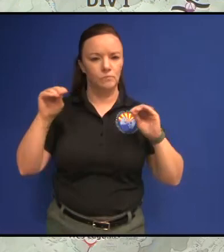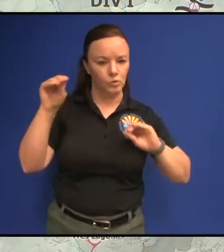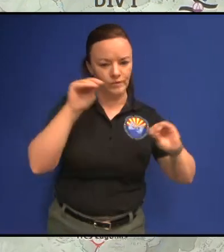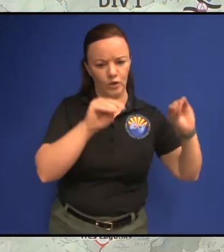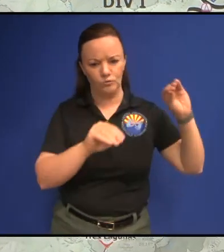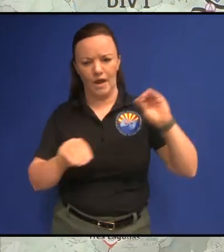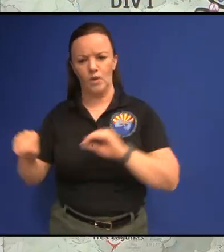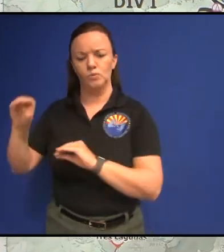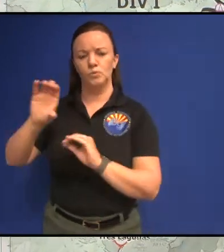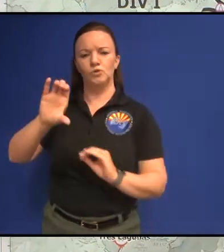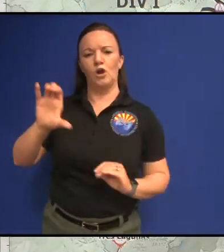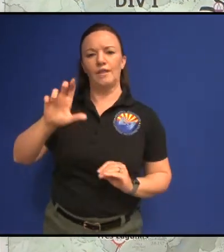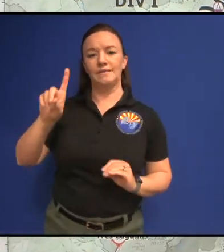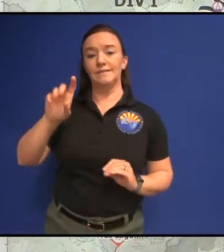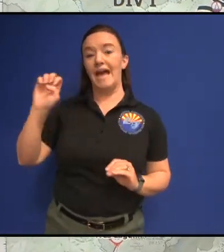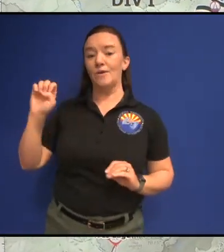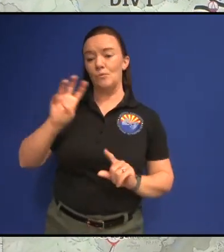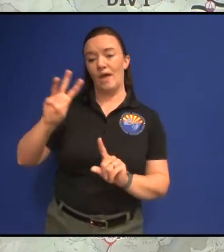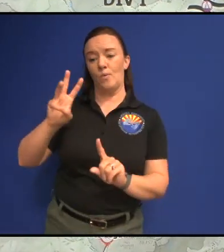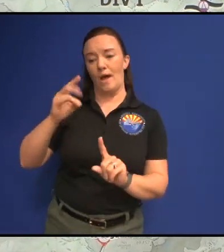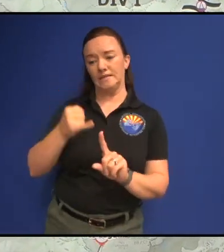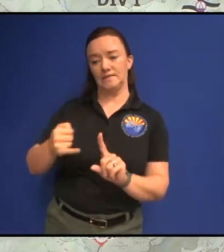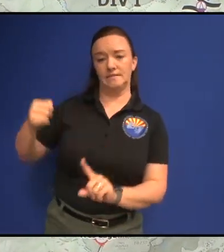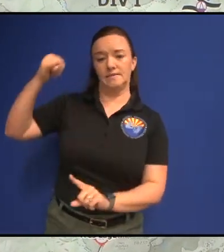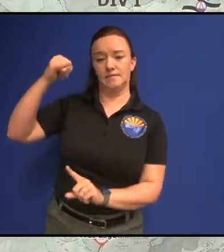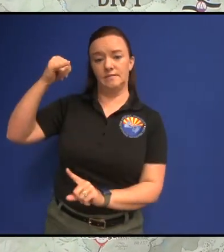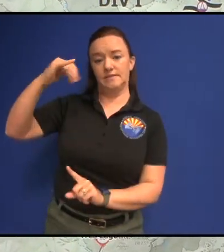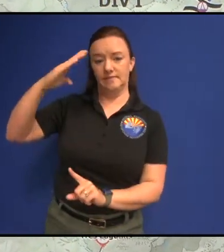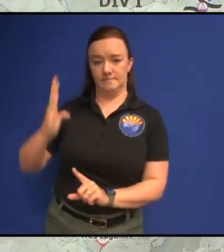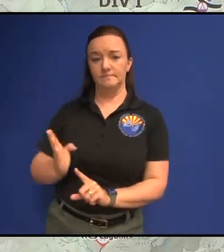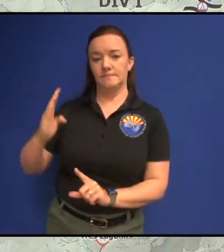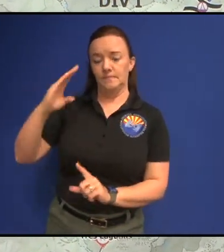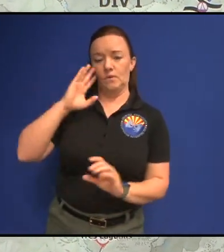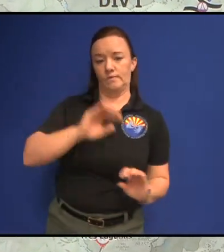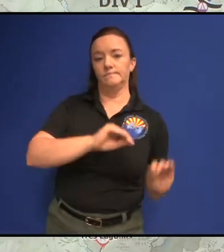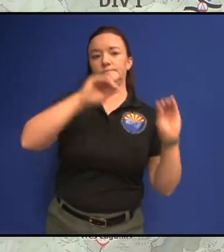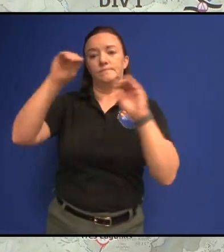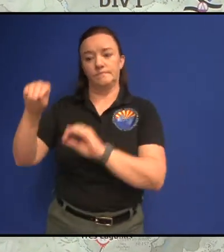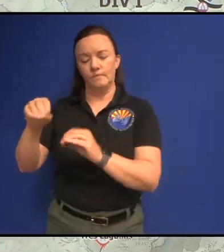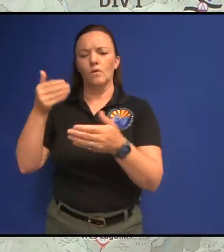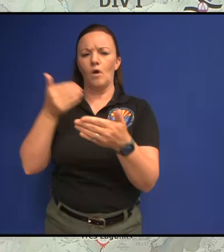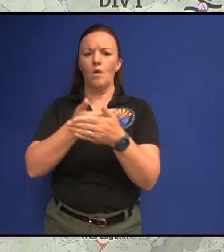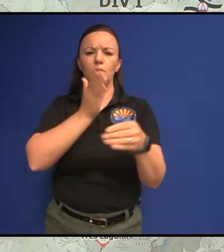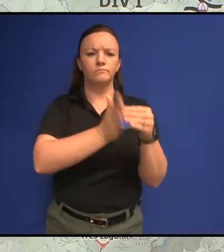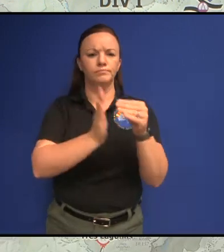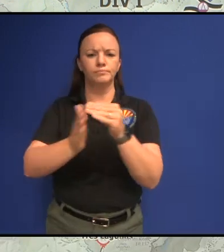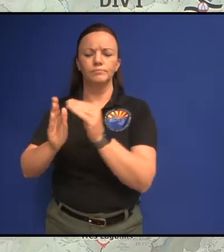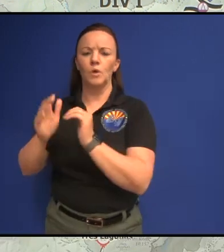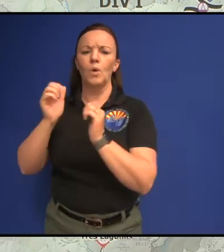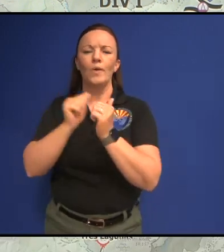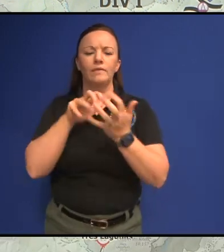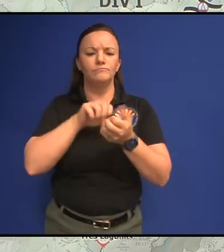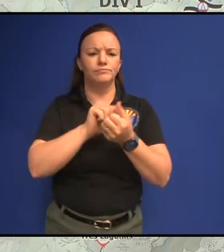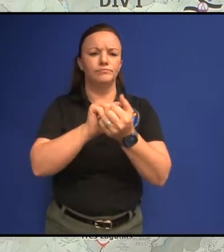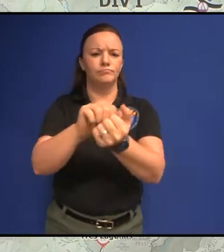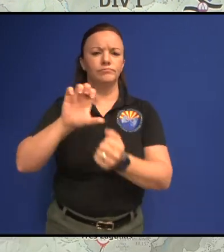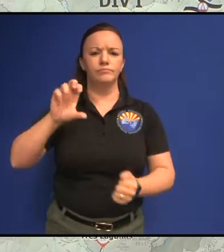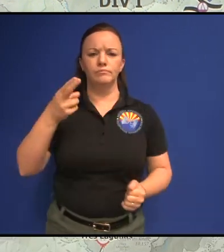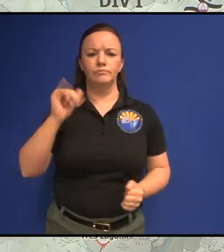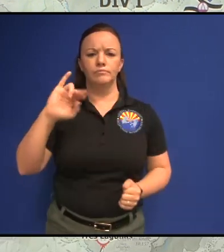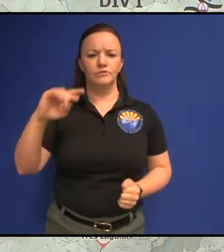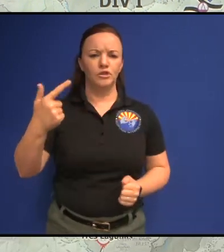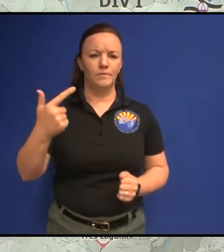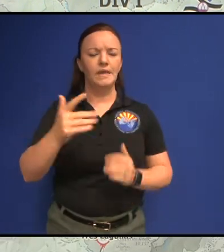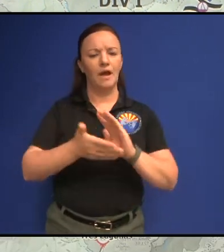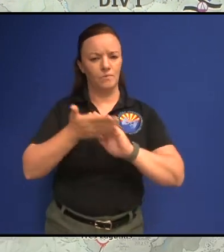Charlie Delta Echo on the west side of the fire there. They're almost complete with all their chipping operations, and